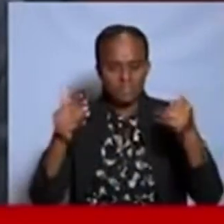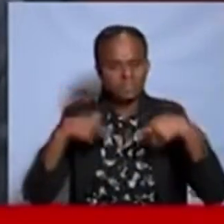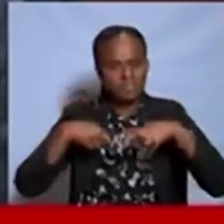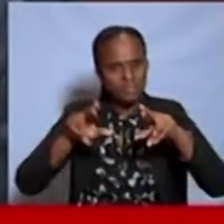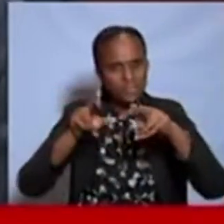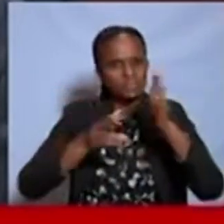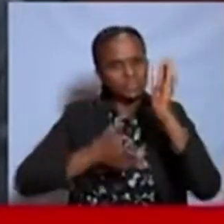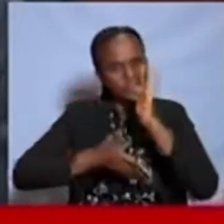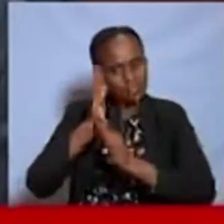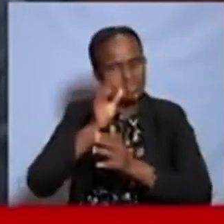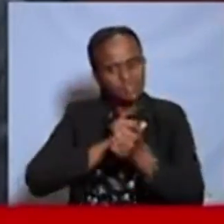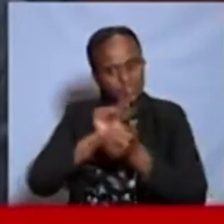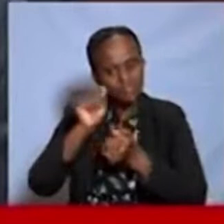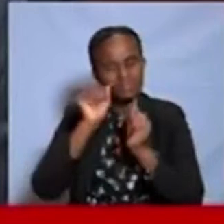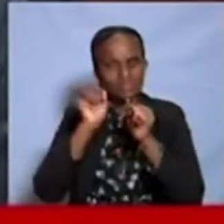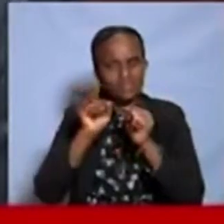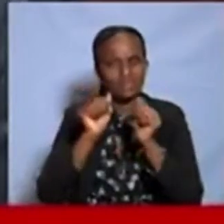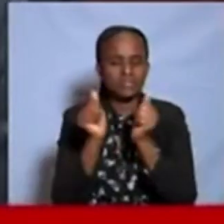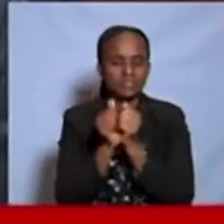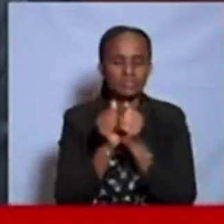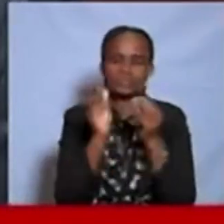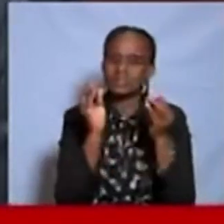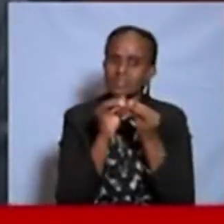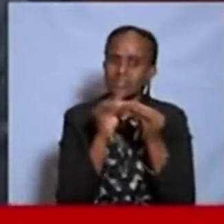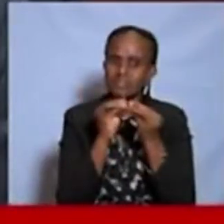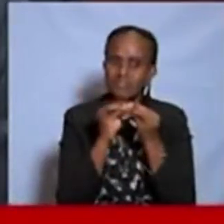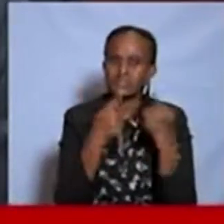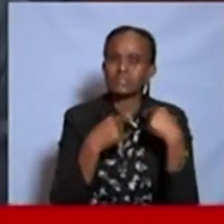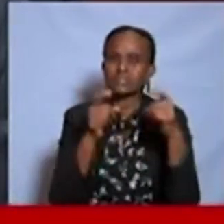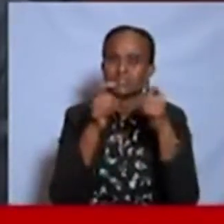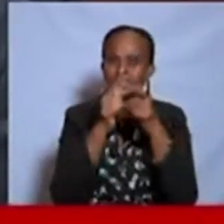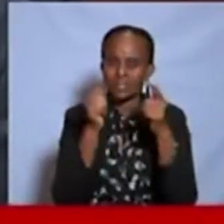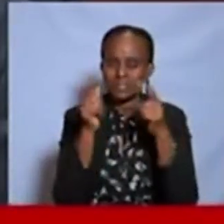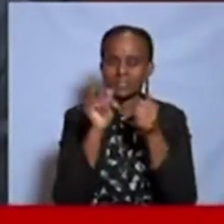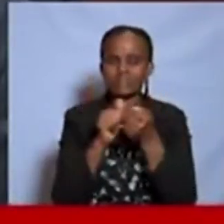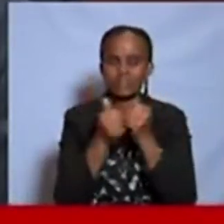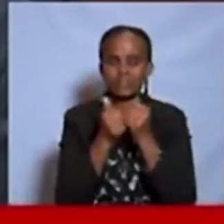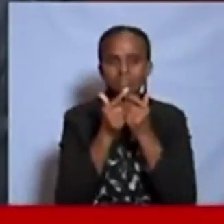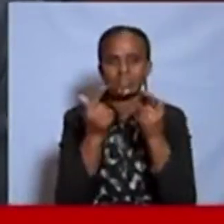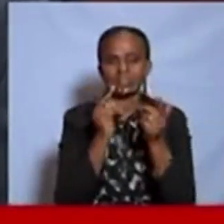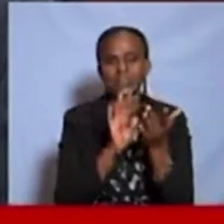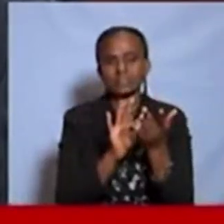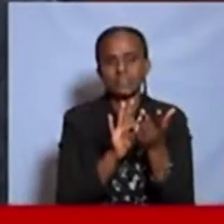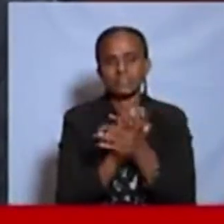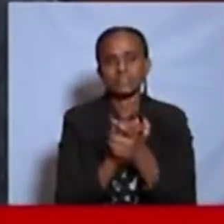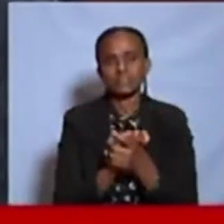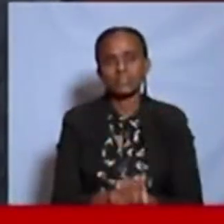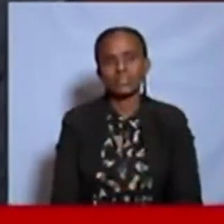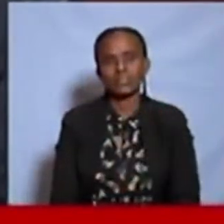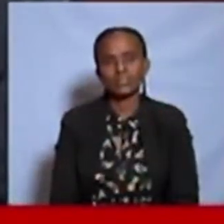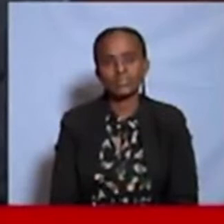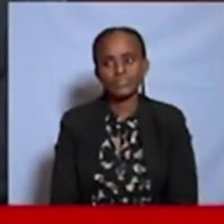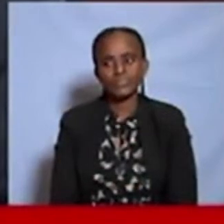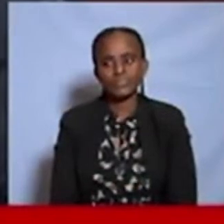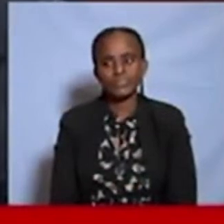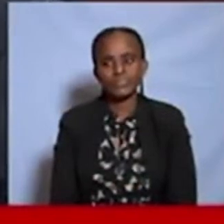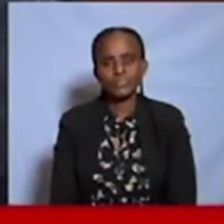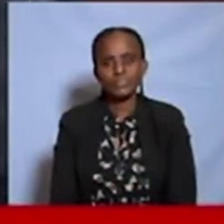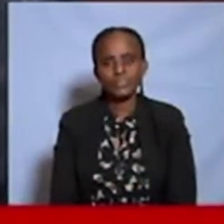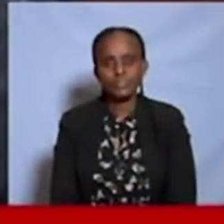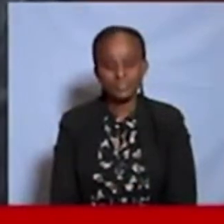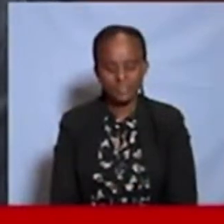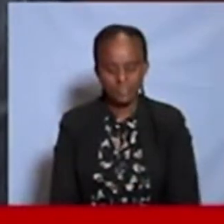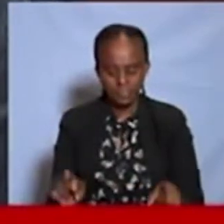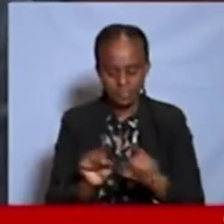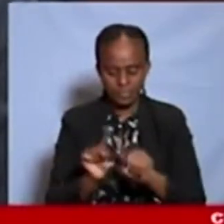is passable, but with a lot of challenges. Sorry, Chair. Would it be the same